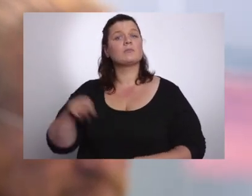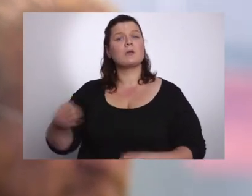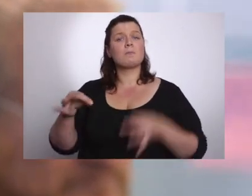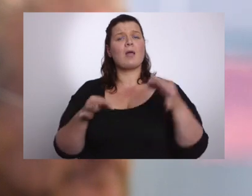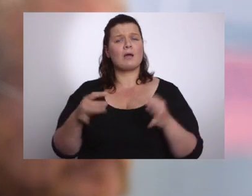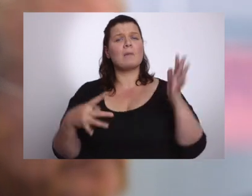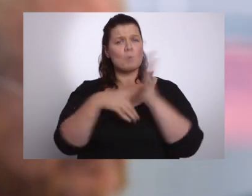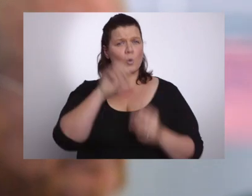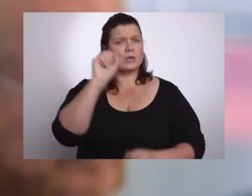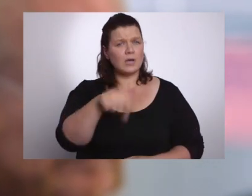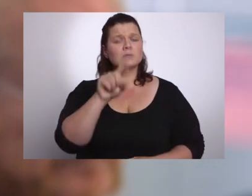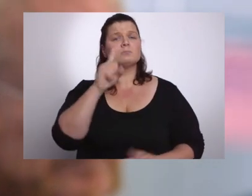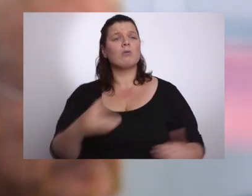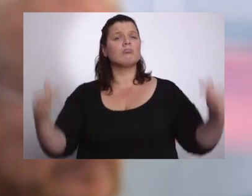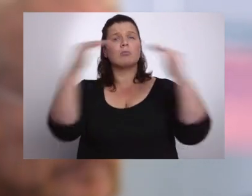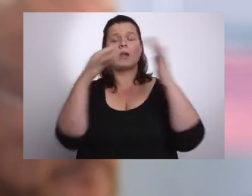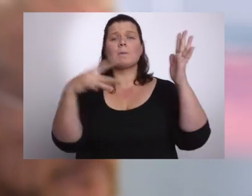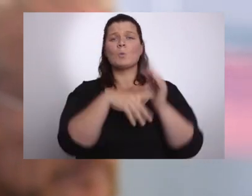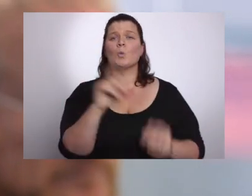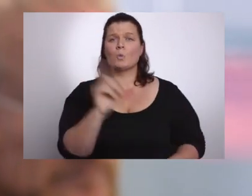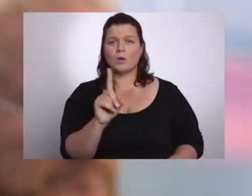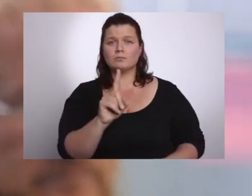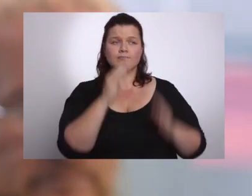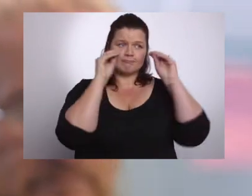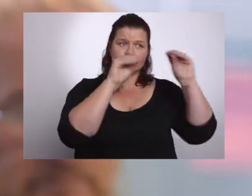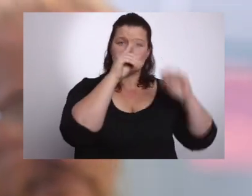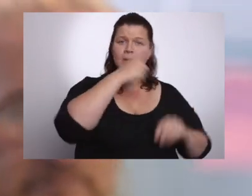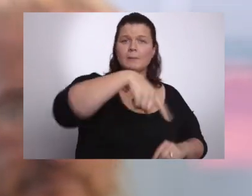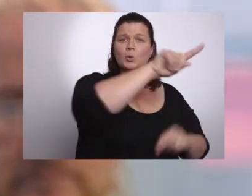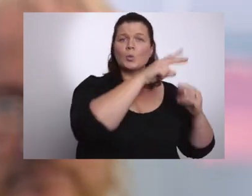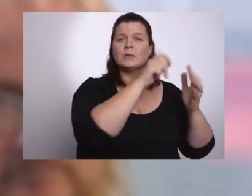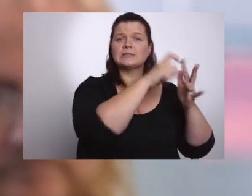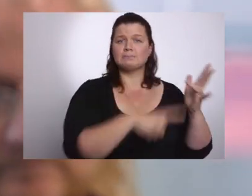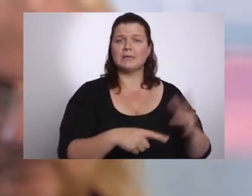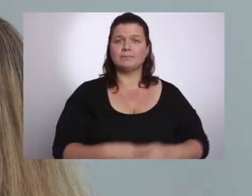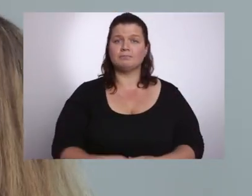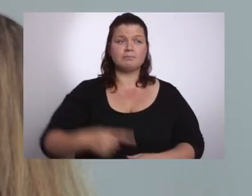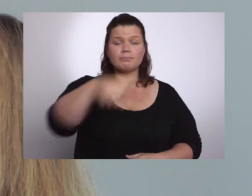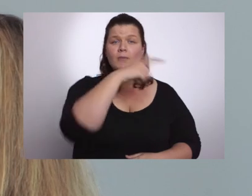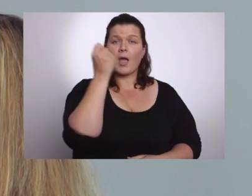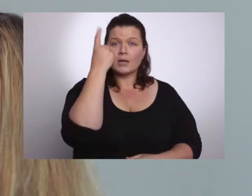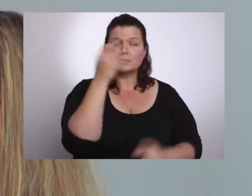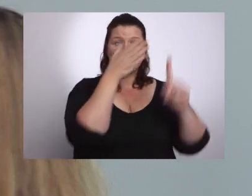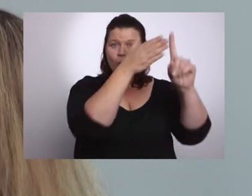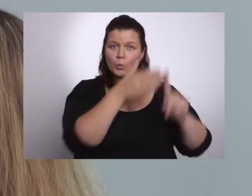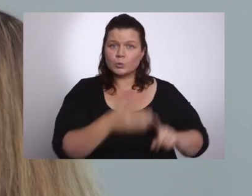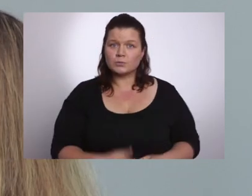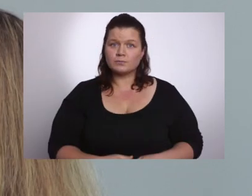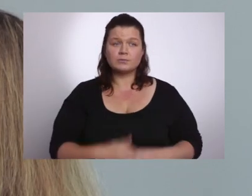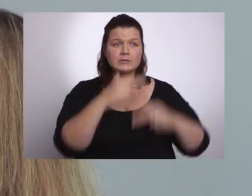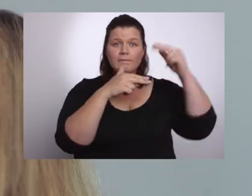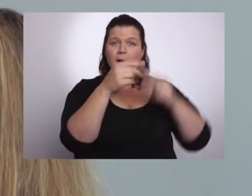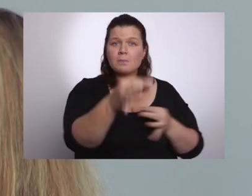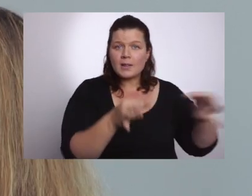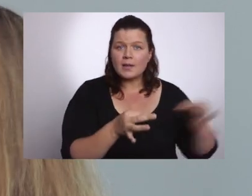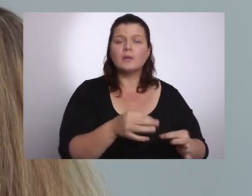I think needs attention other than the planner training, I think it's capacity building for participants to equip them to be able